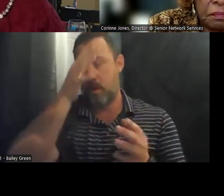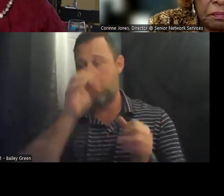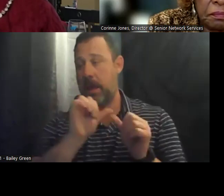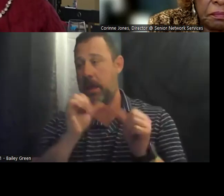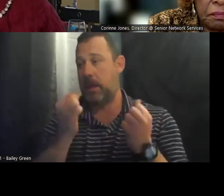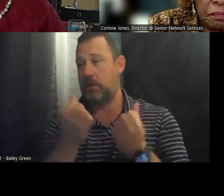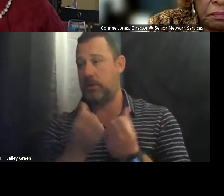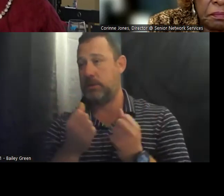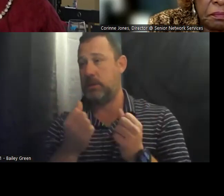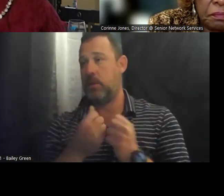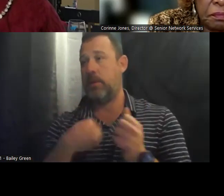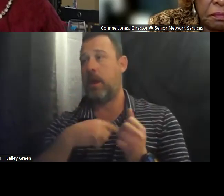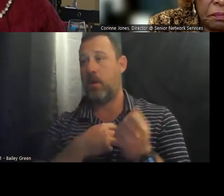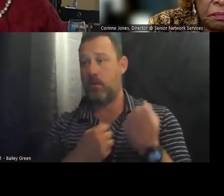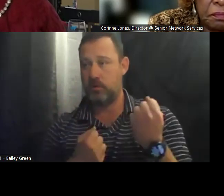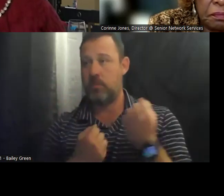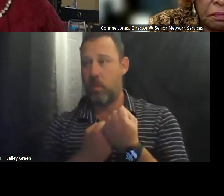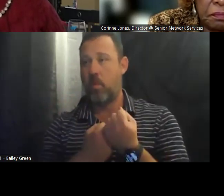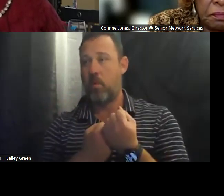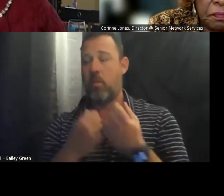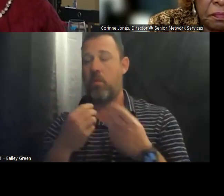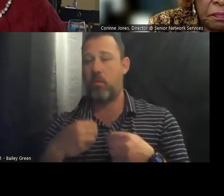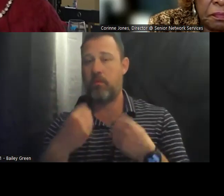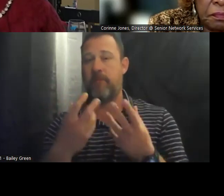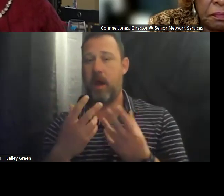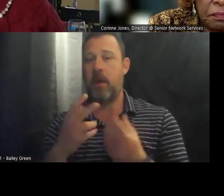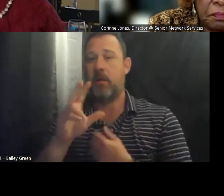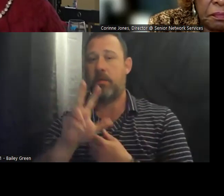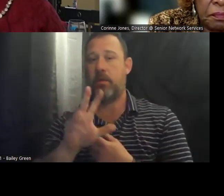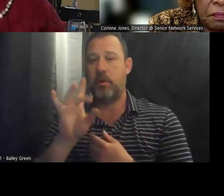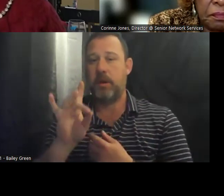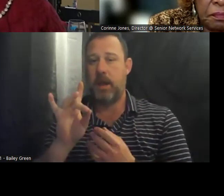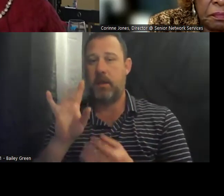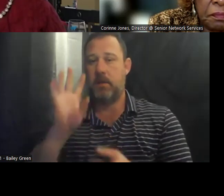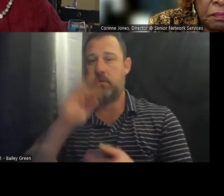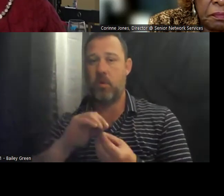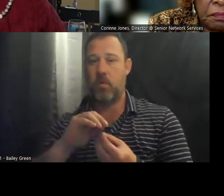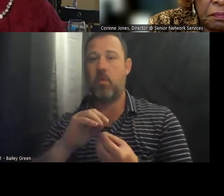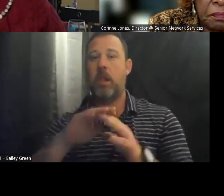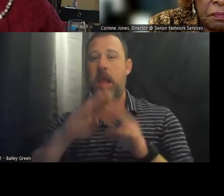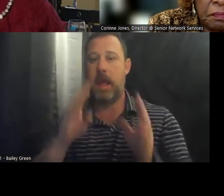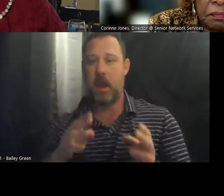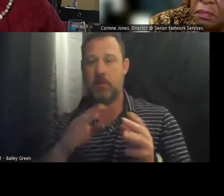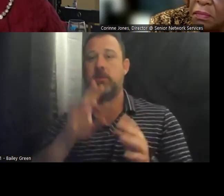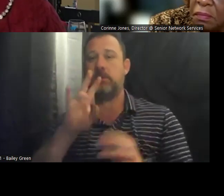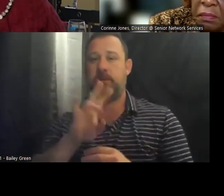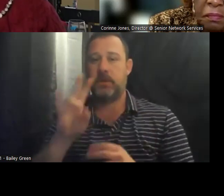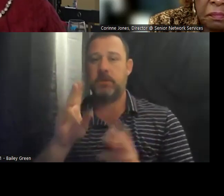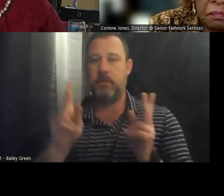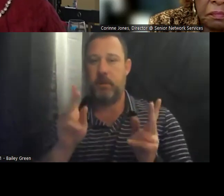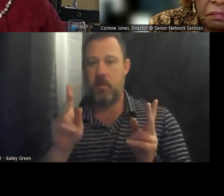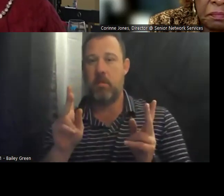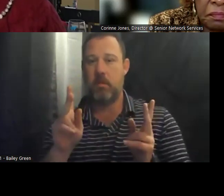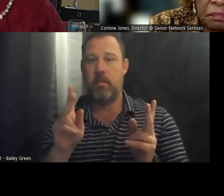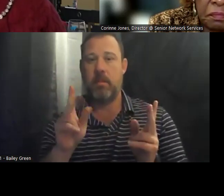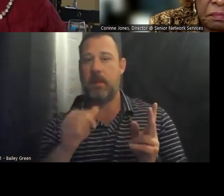agency, with our support, has provided 38 total matches, housing 77 people.